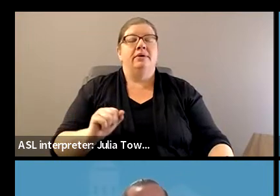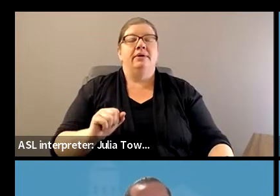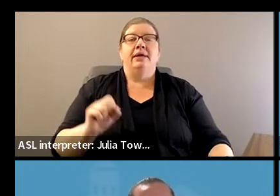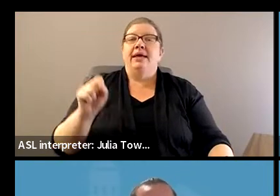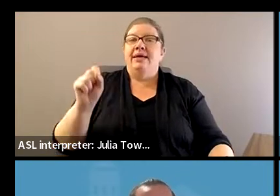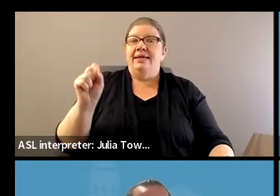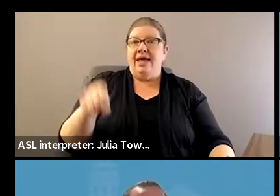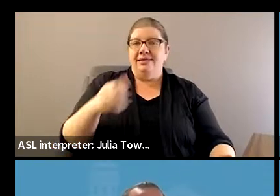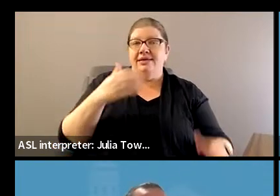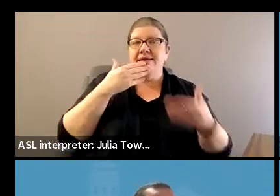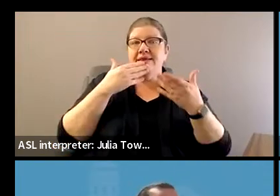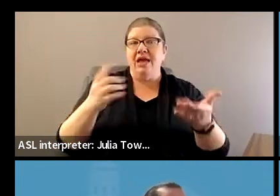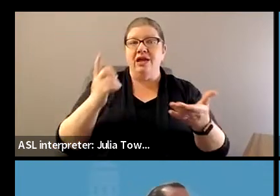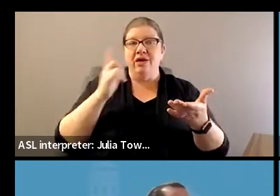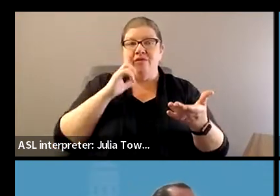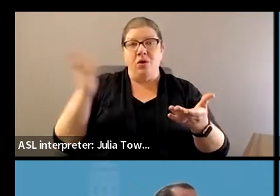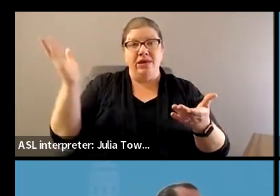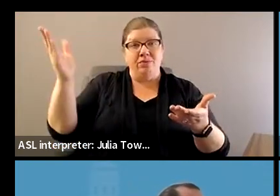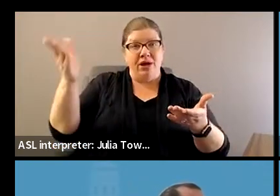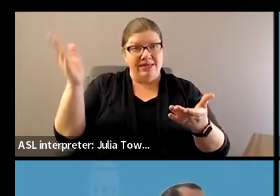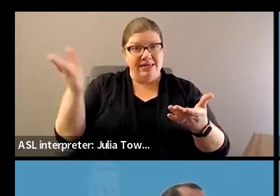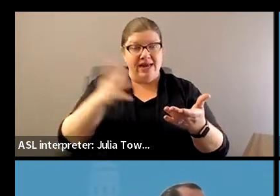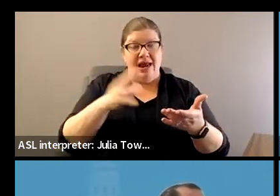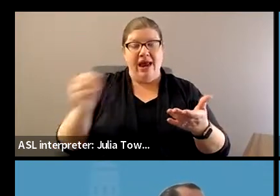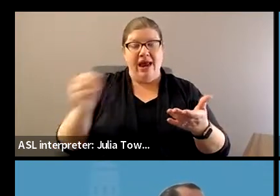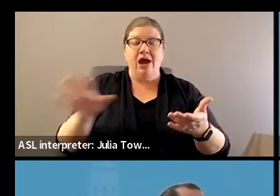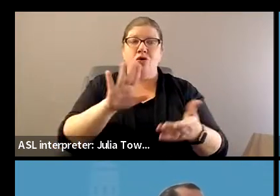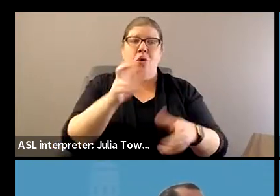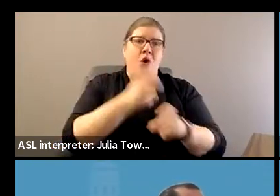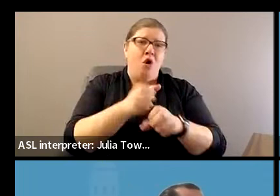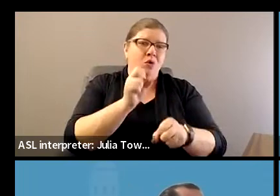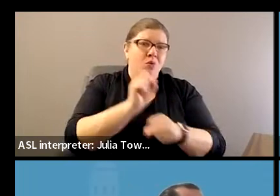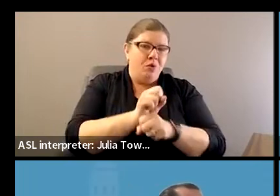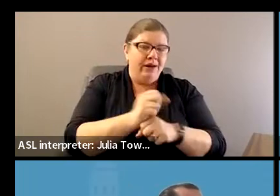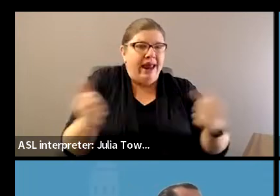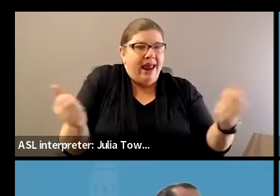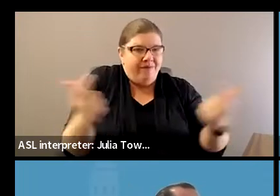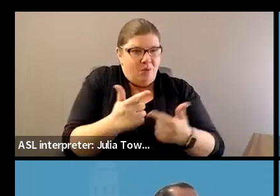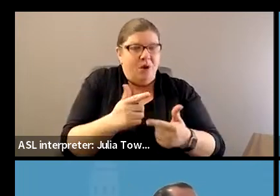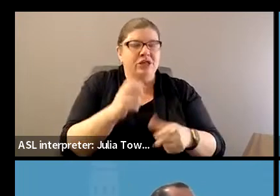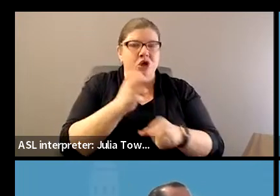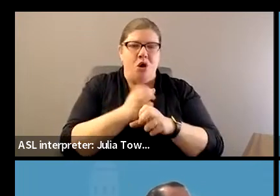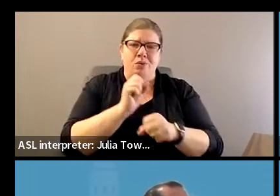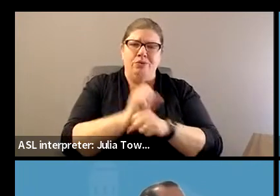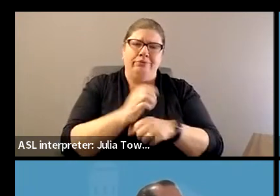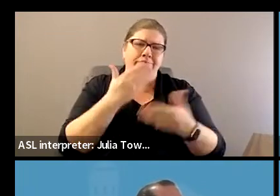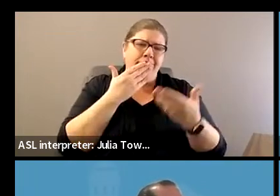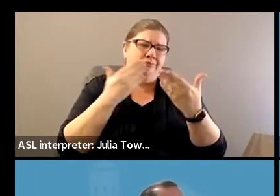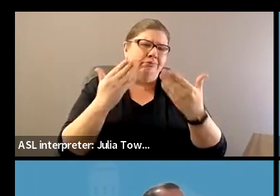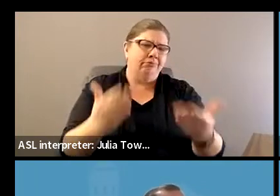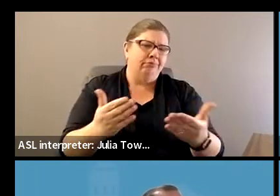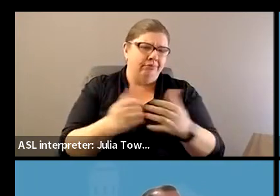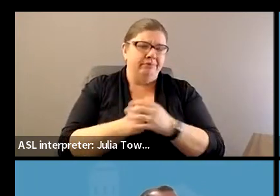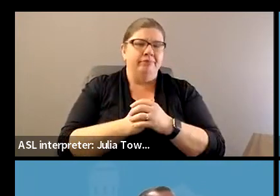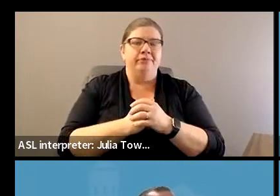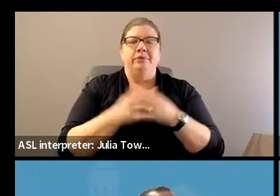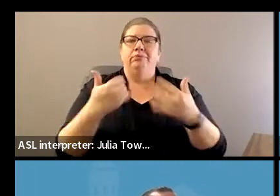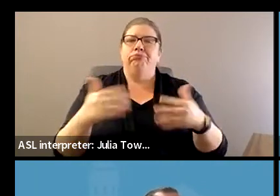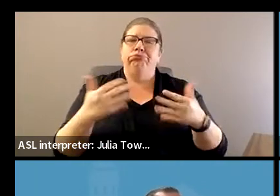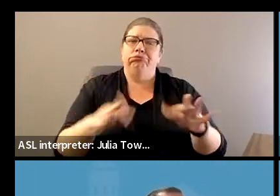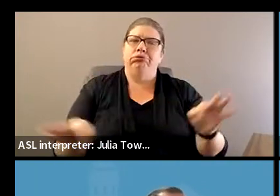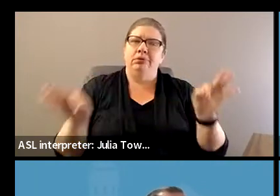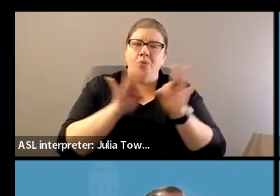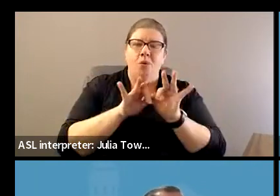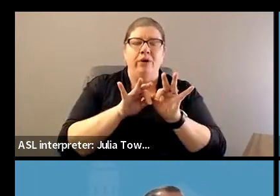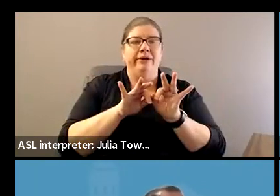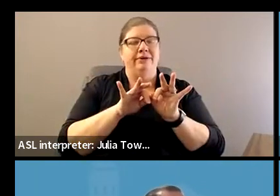Yes, thank you for the presentation and your hard work and everyone's hard work on this. So important. I mean, just